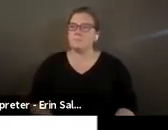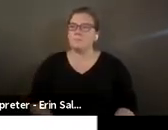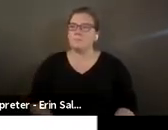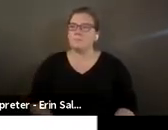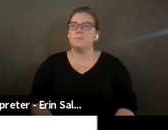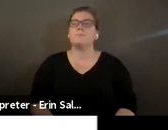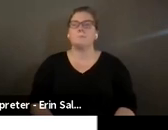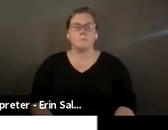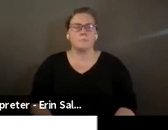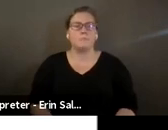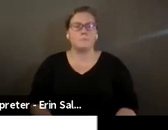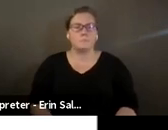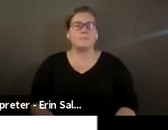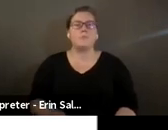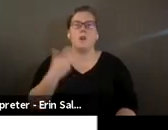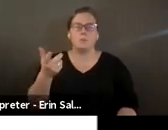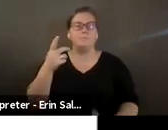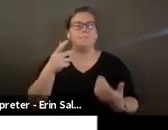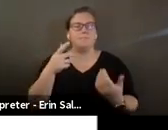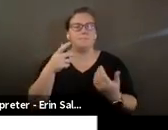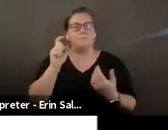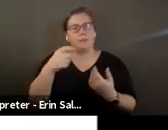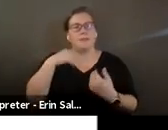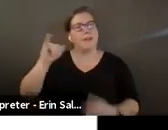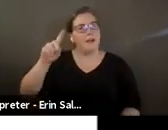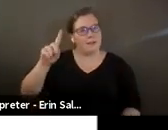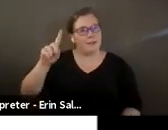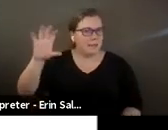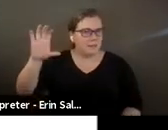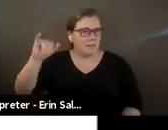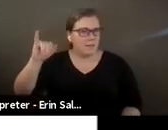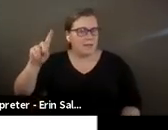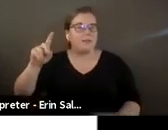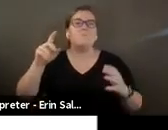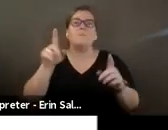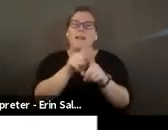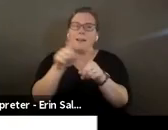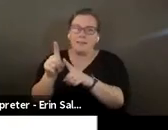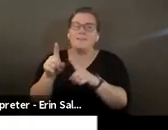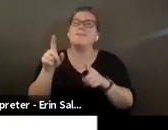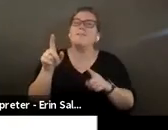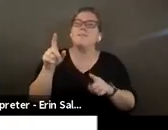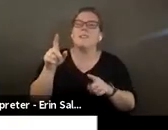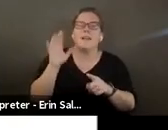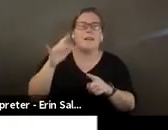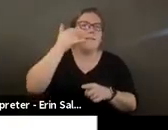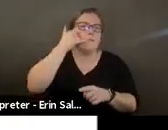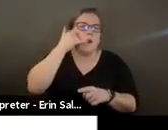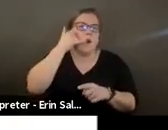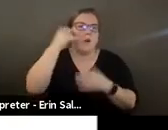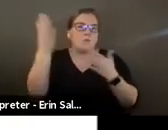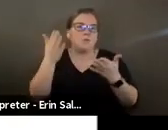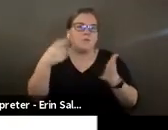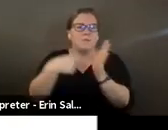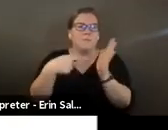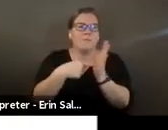Okay, so in addition to the South Carolina ID, we will need your proof of phone service.